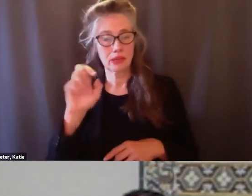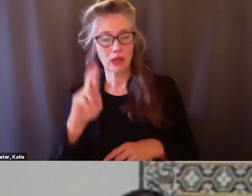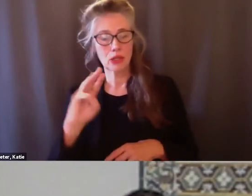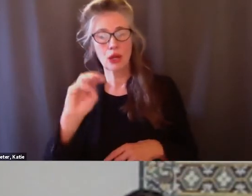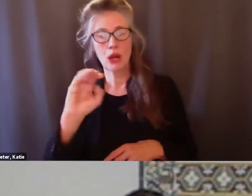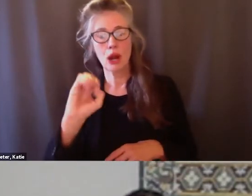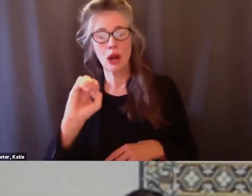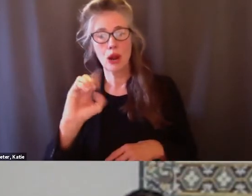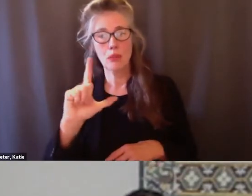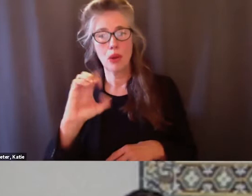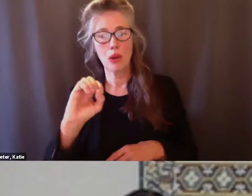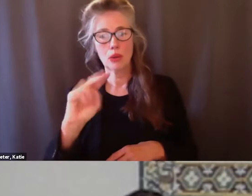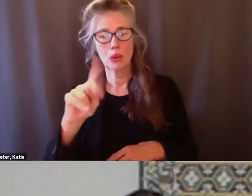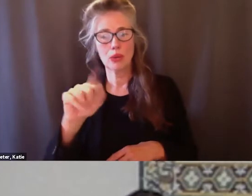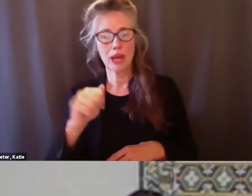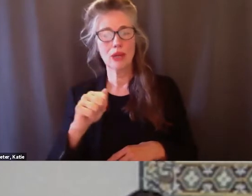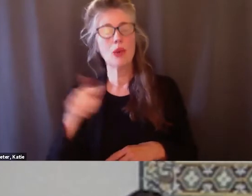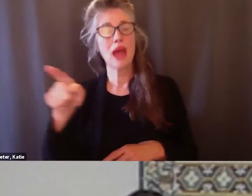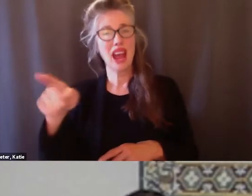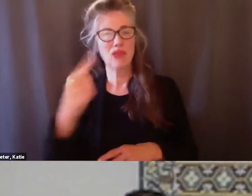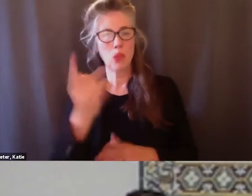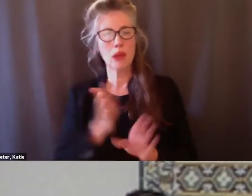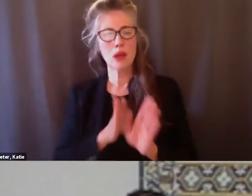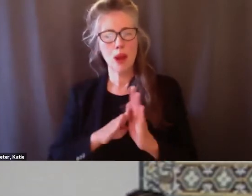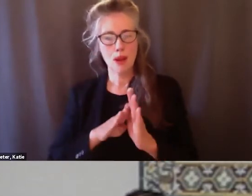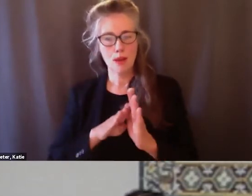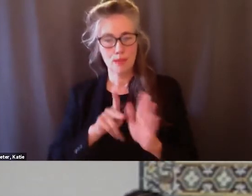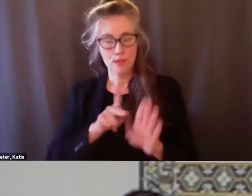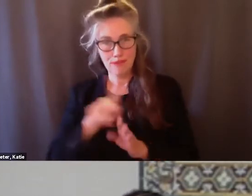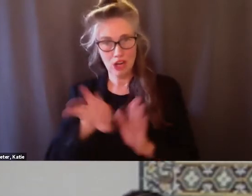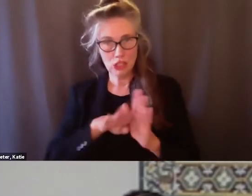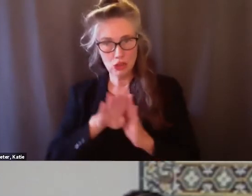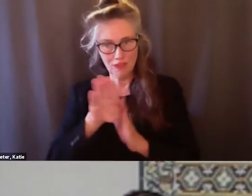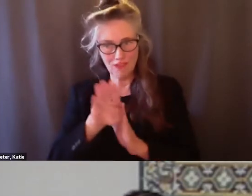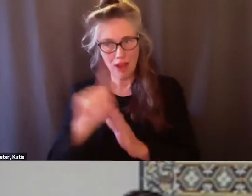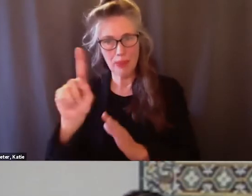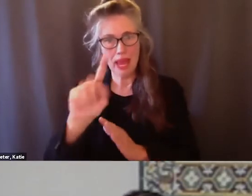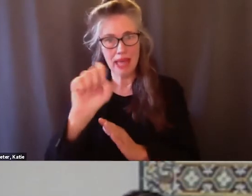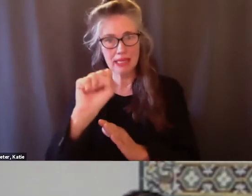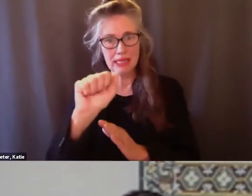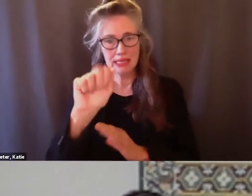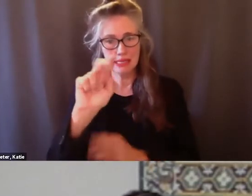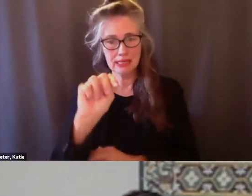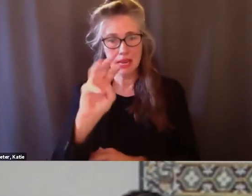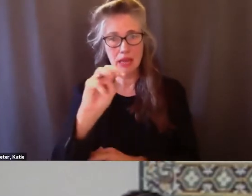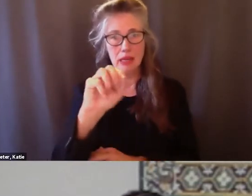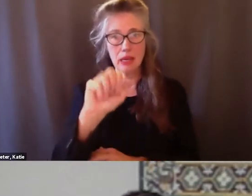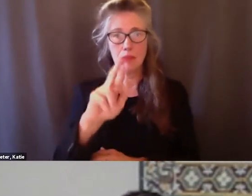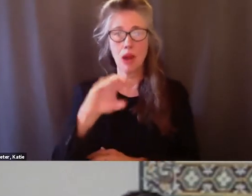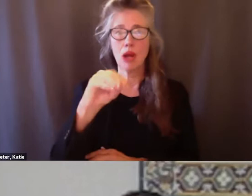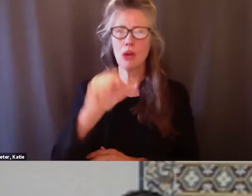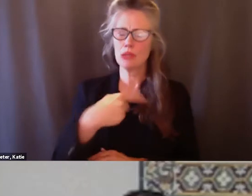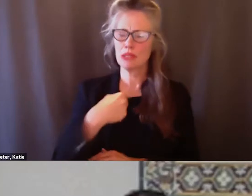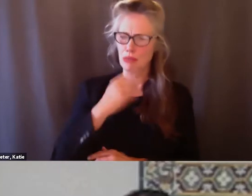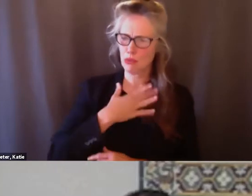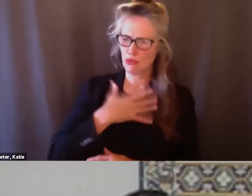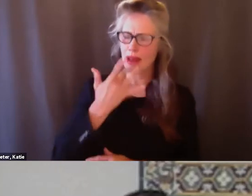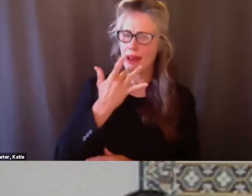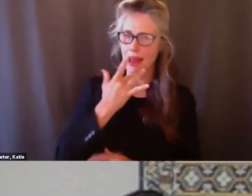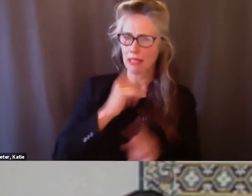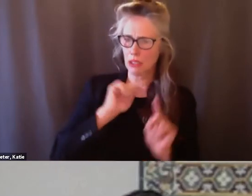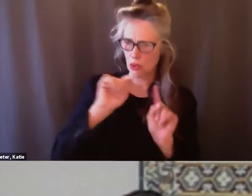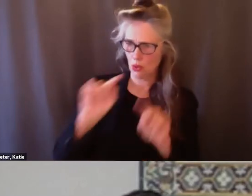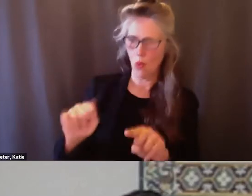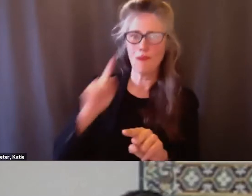developments that was at San Marcos, and I was so glad that I was there, and to also appreciate the teachers and administrators that are all there doing their